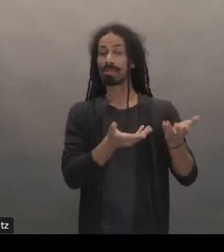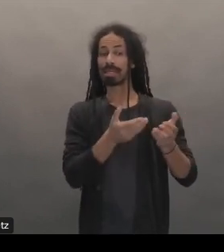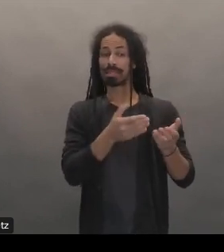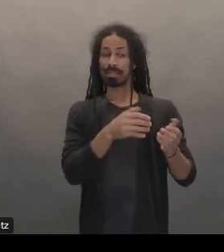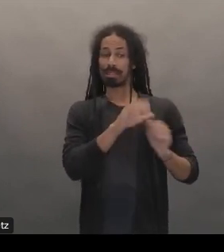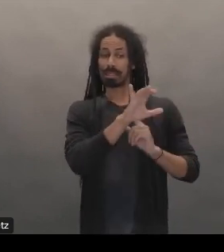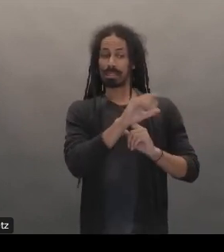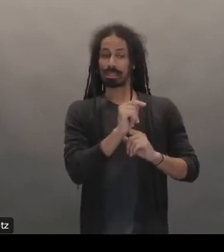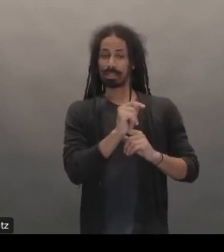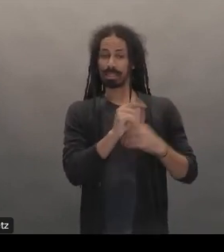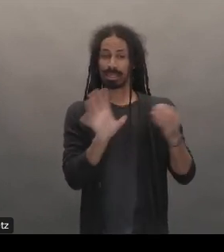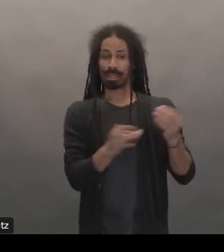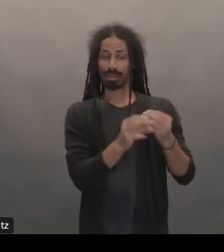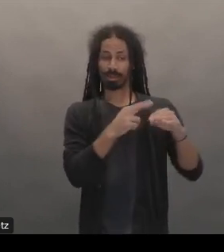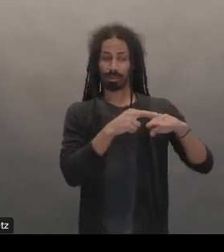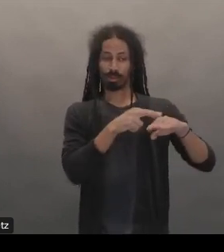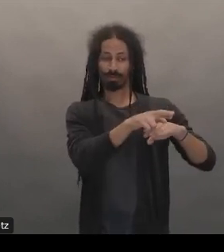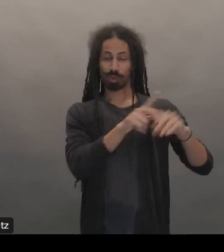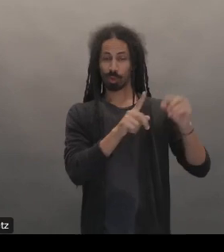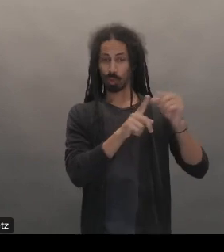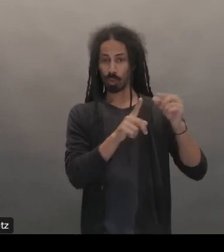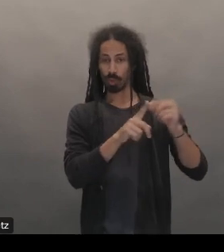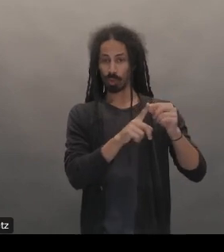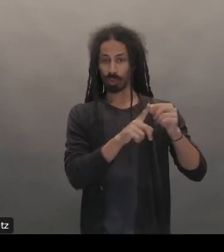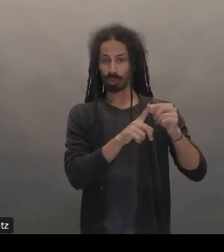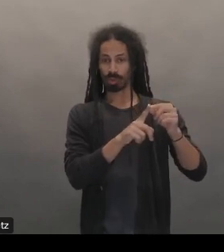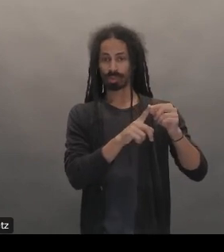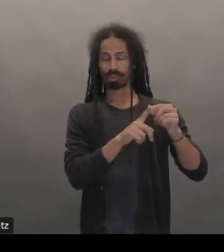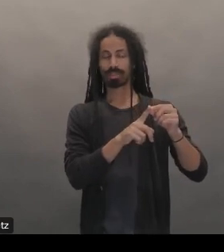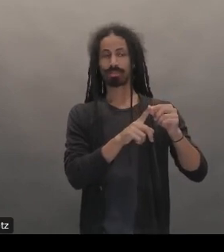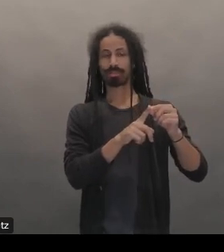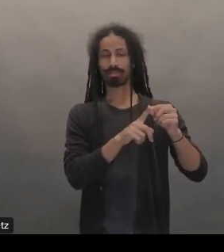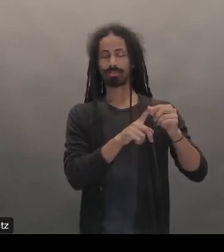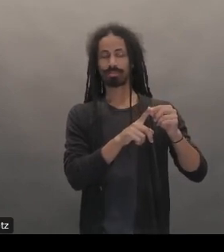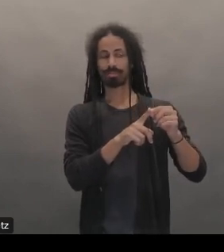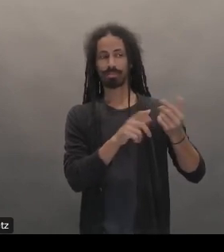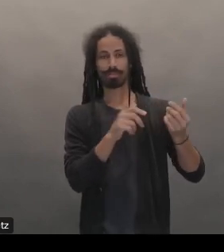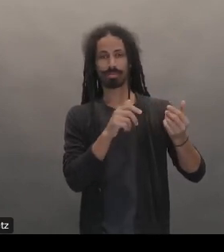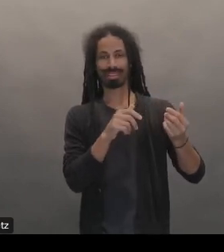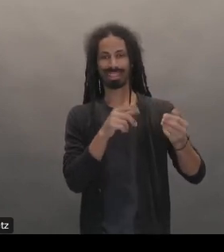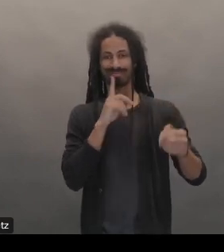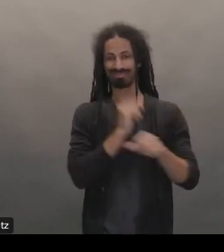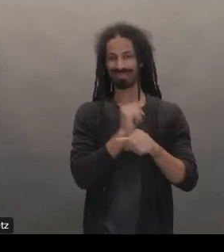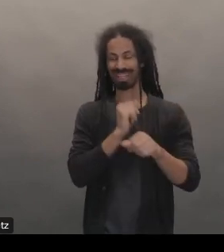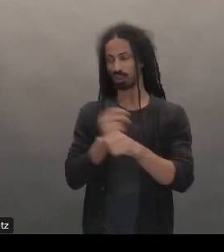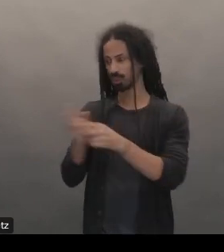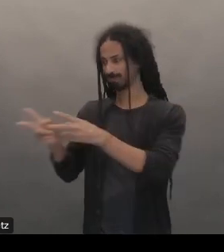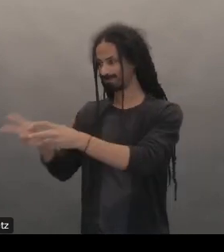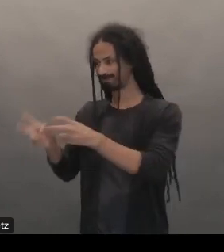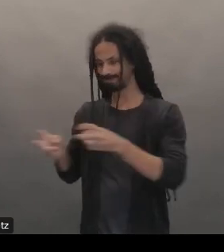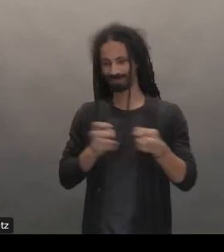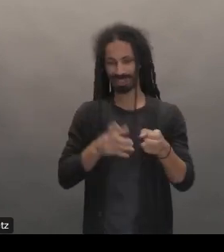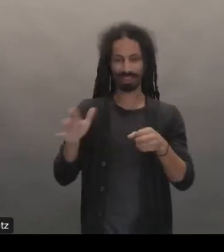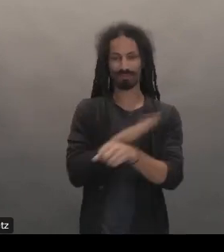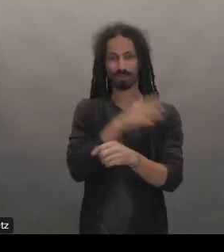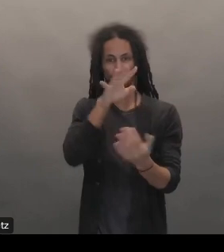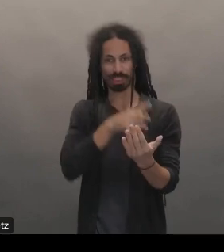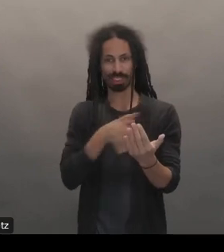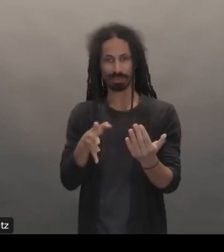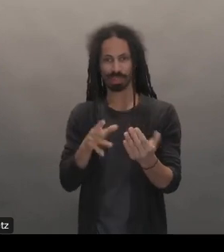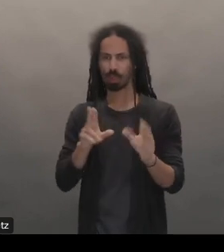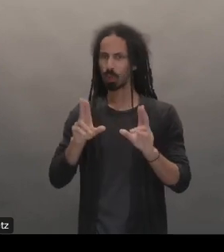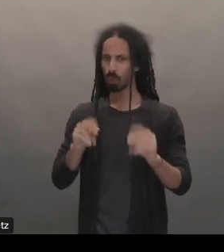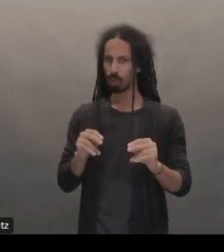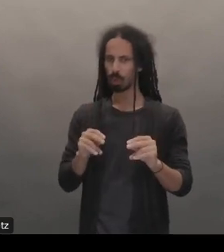words about the table, they don't actually cite or reference the table. So this is something that we see often, right? And we want